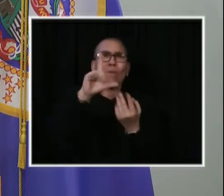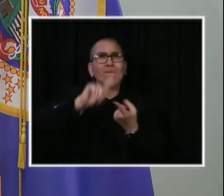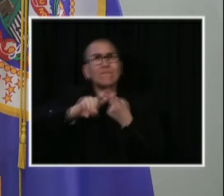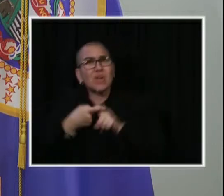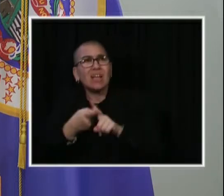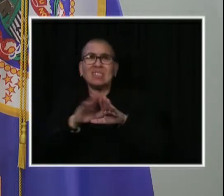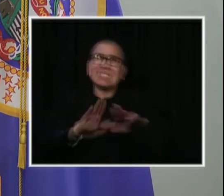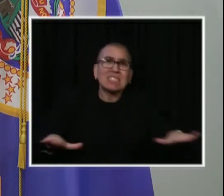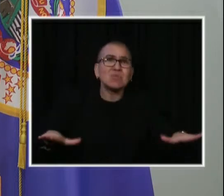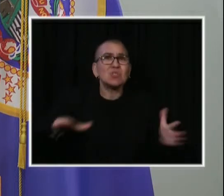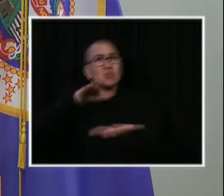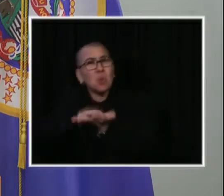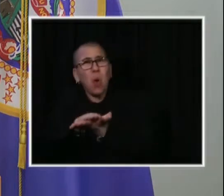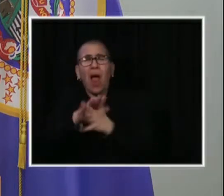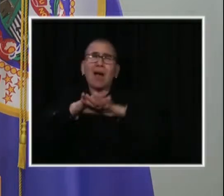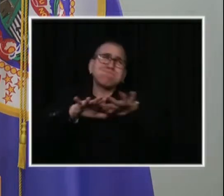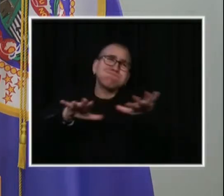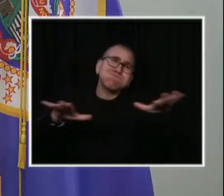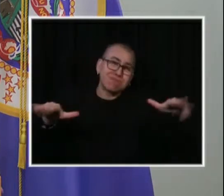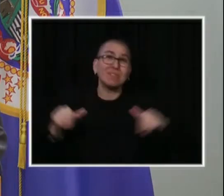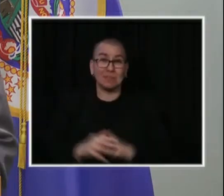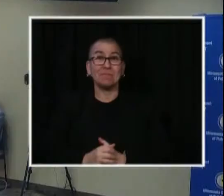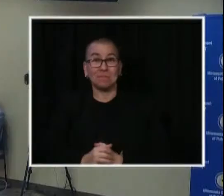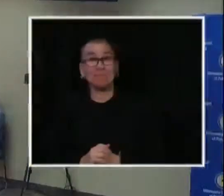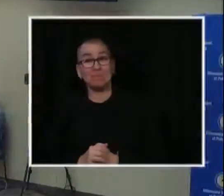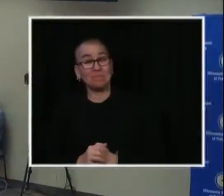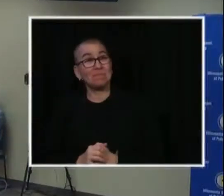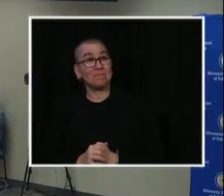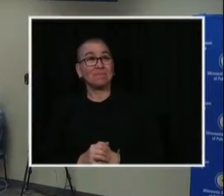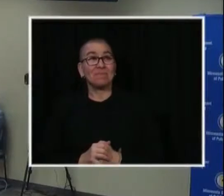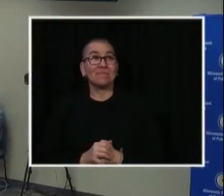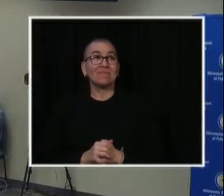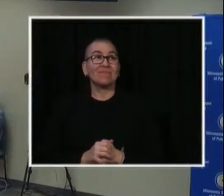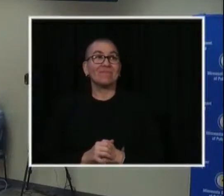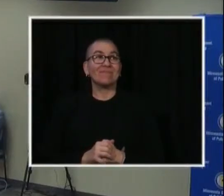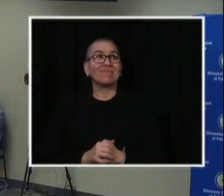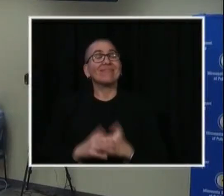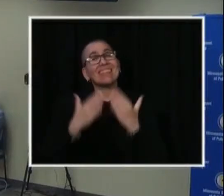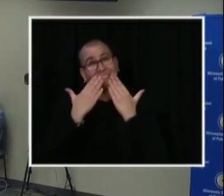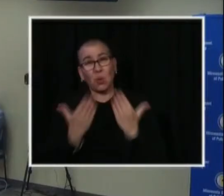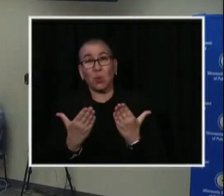do it. Now's the time. We can get out. So thank you all.